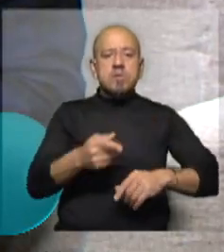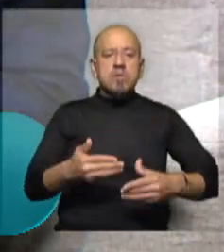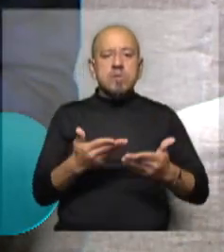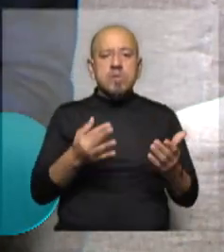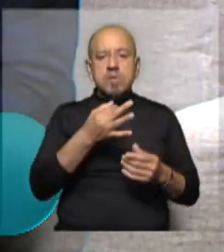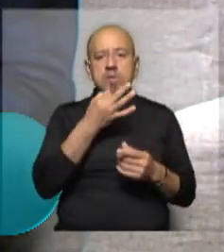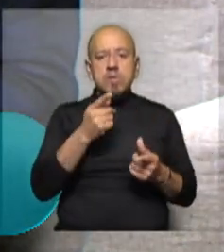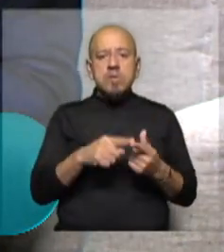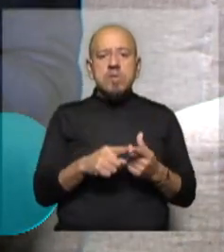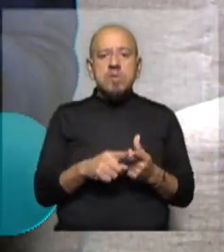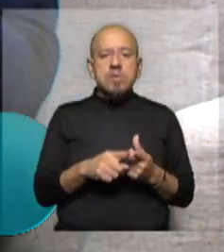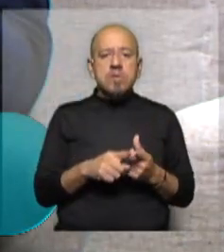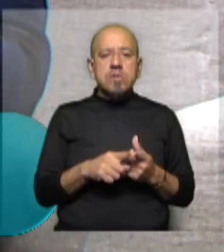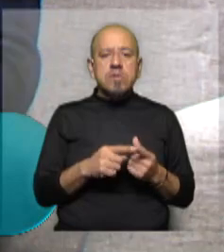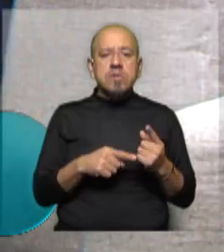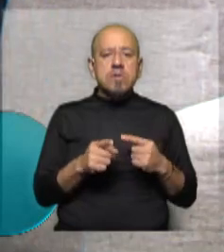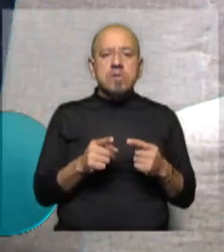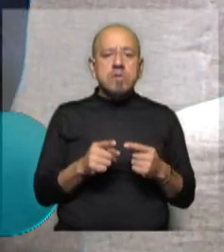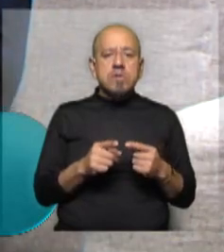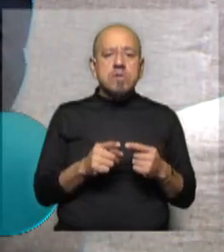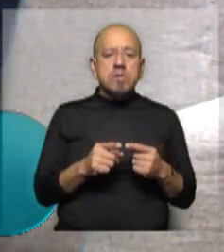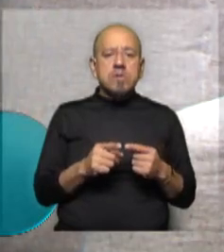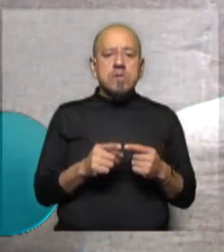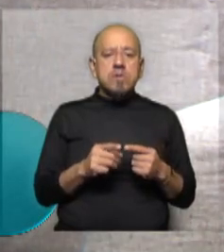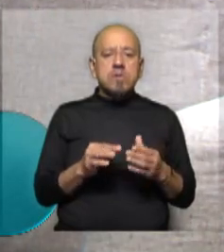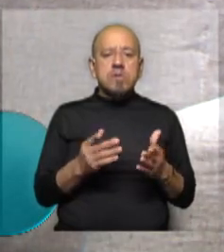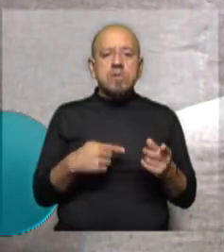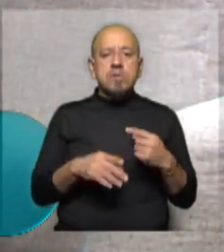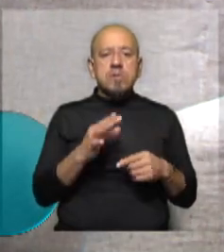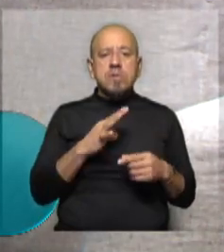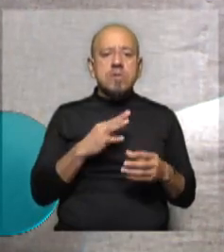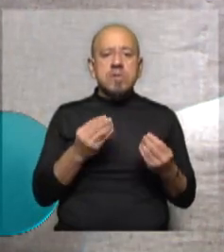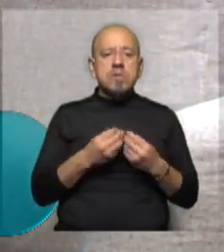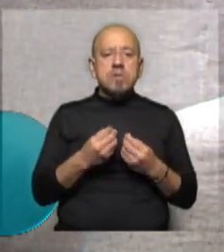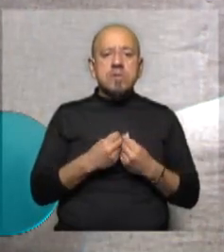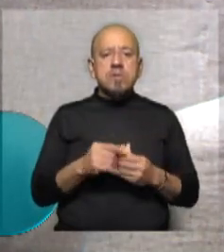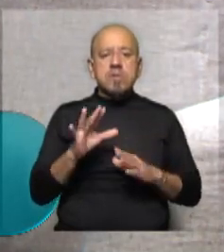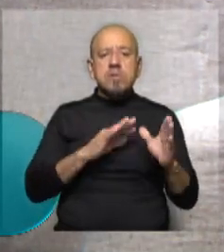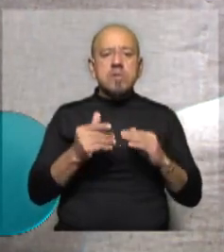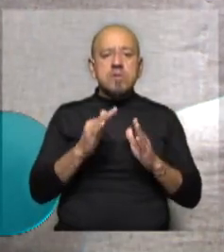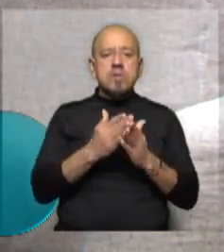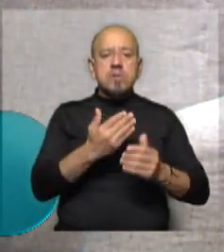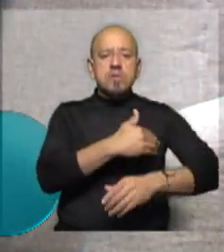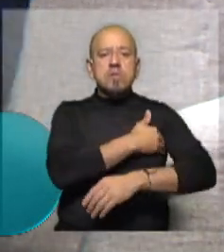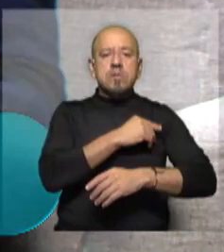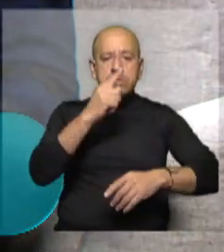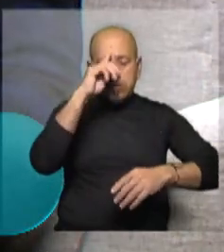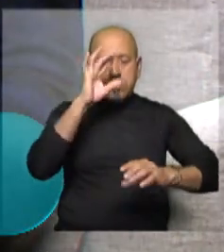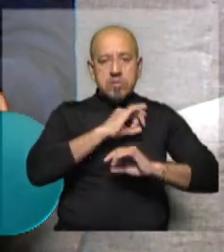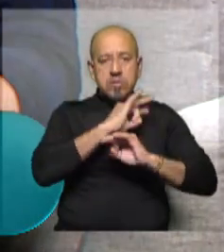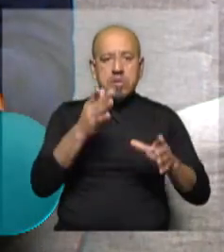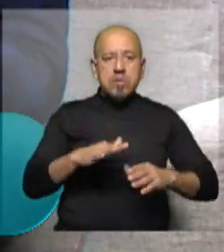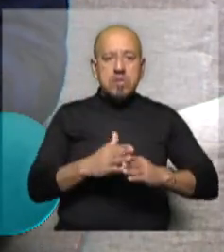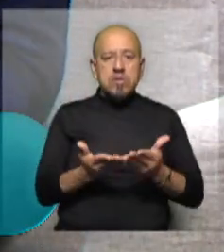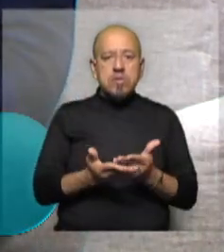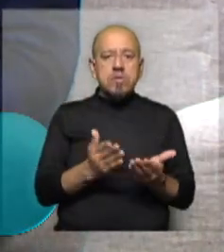much we can know that seems mysterious, but the Bible makes it clear. Hay mucho que parece misterioso de la Biblia, pero la Biblia lo deja bien claro. And I'll do my best to